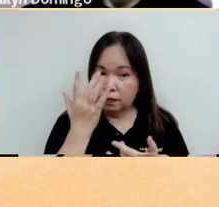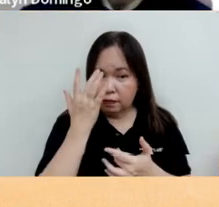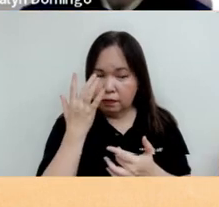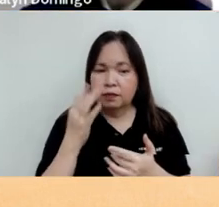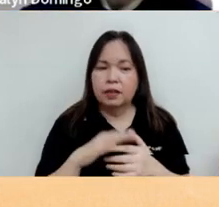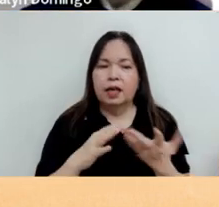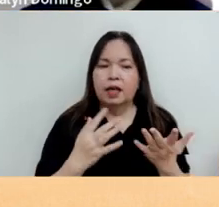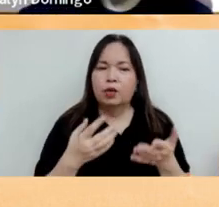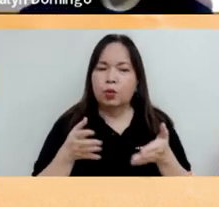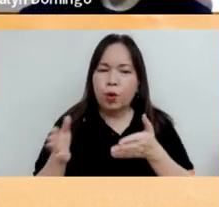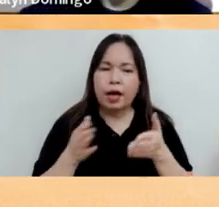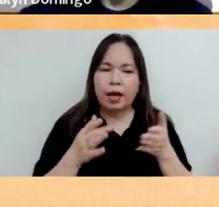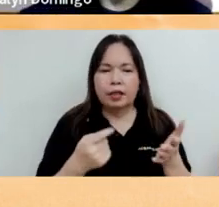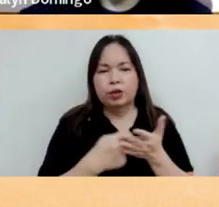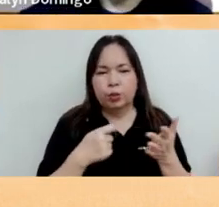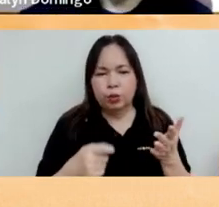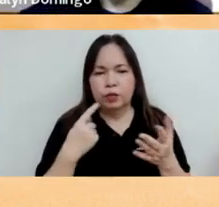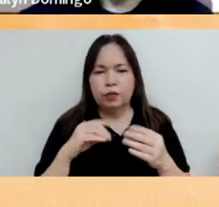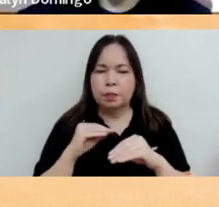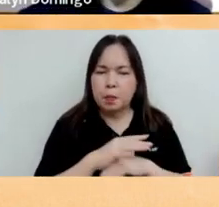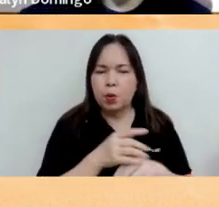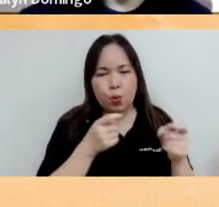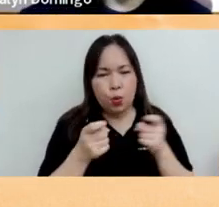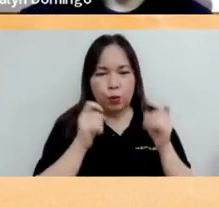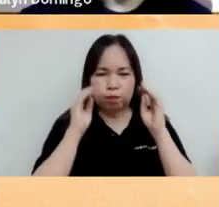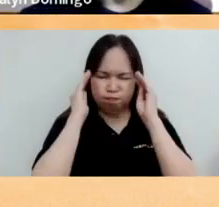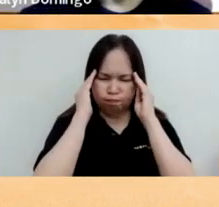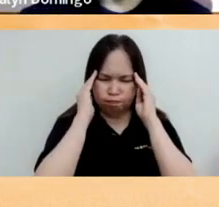and strategies for effective management of anxiety.